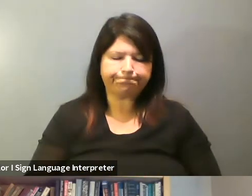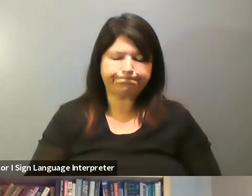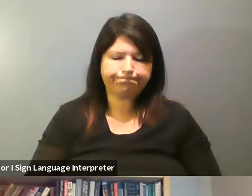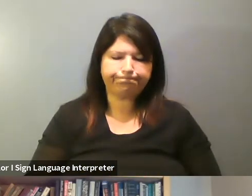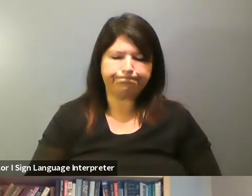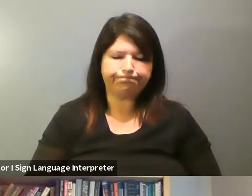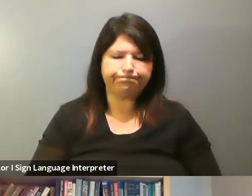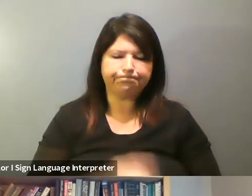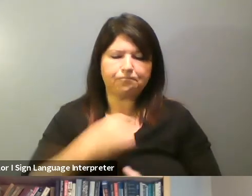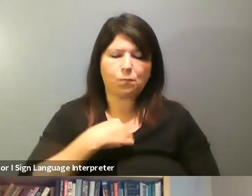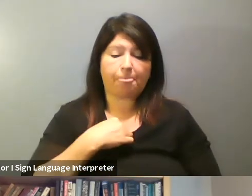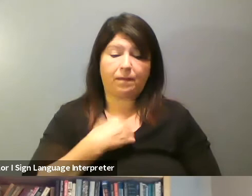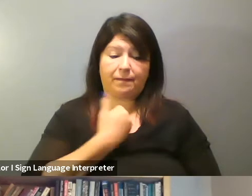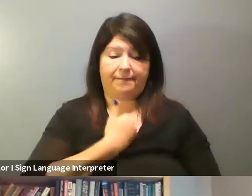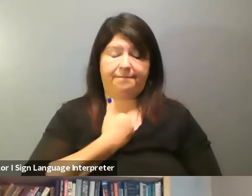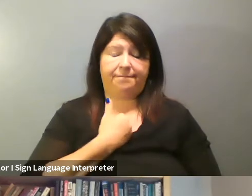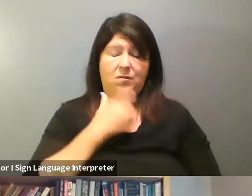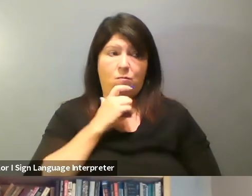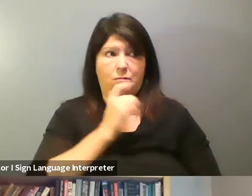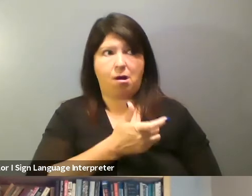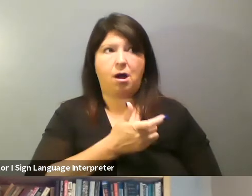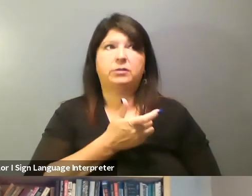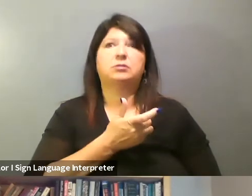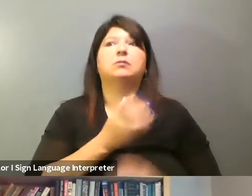I watch a lot of documentaries.